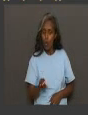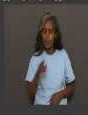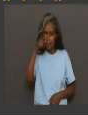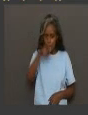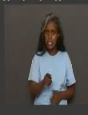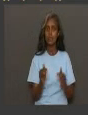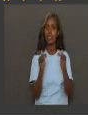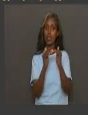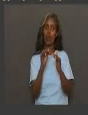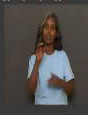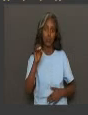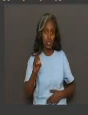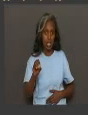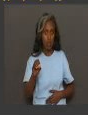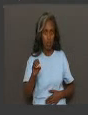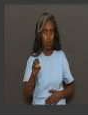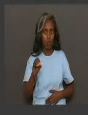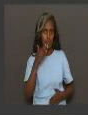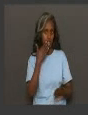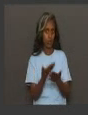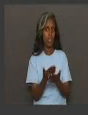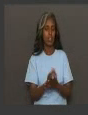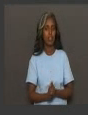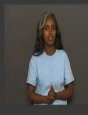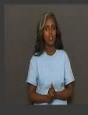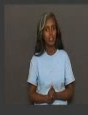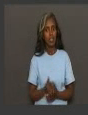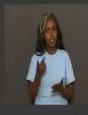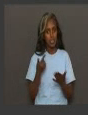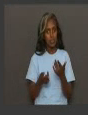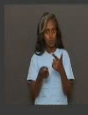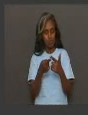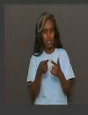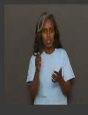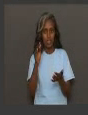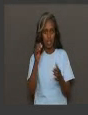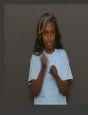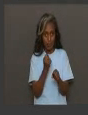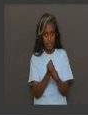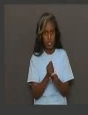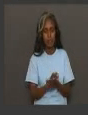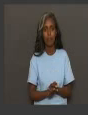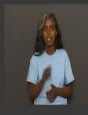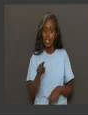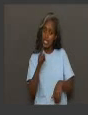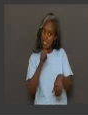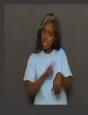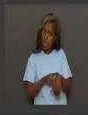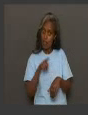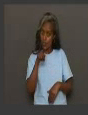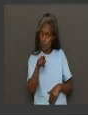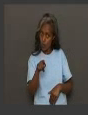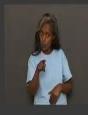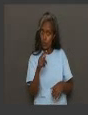equal to 0 as well. Let us do an activity. It is time for you